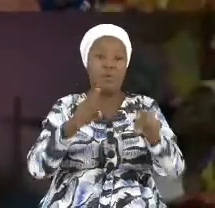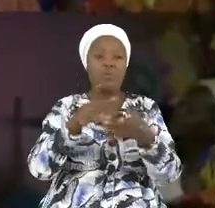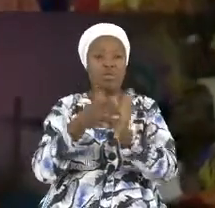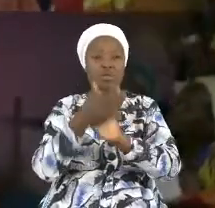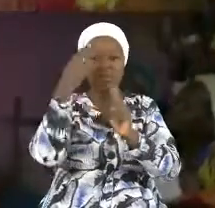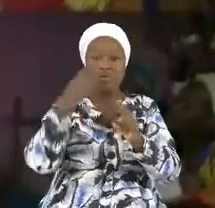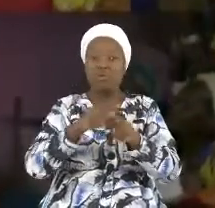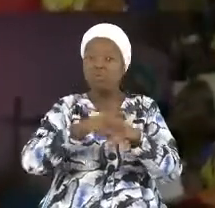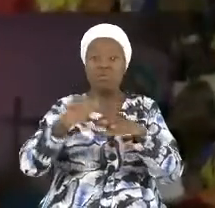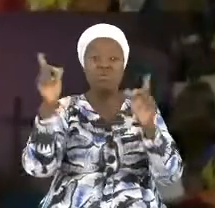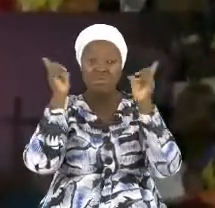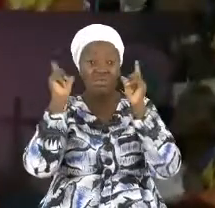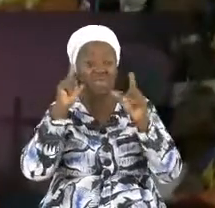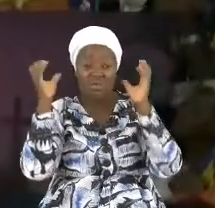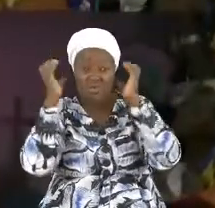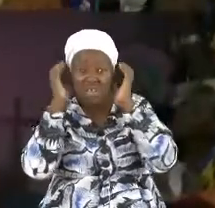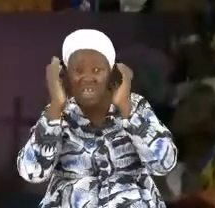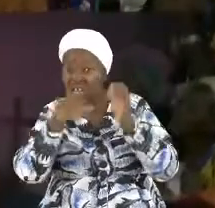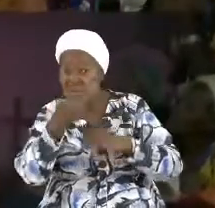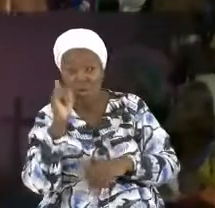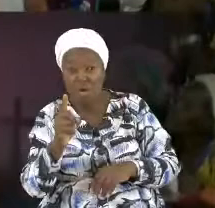Thank God for those who are preparing.